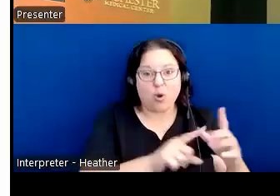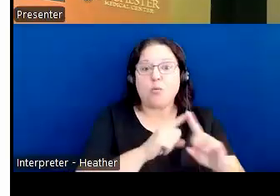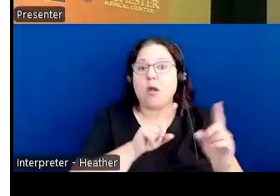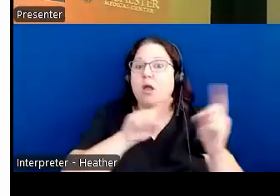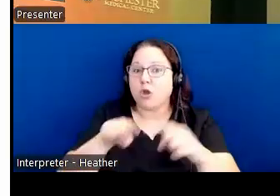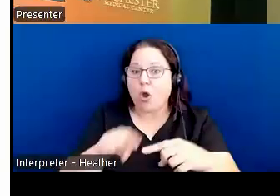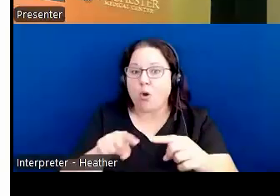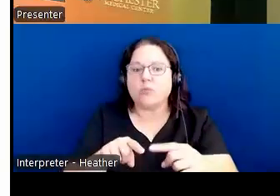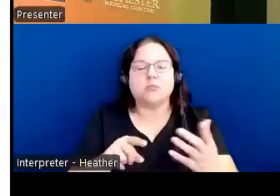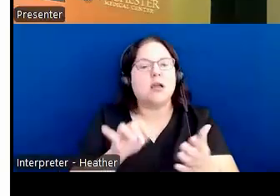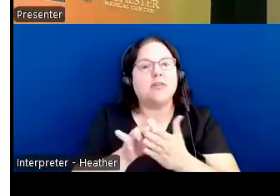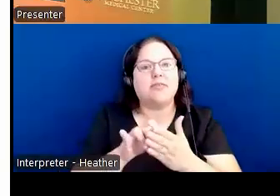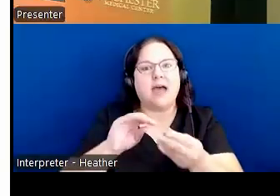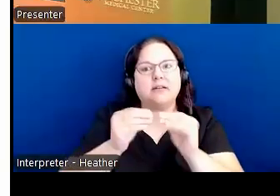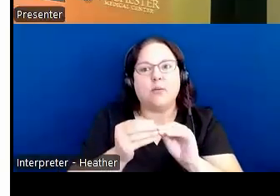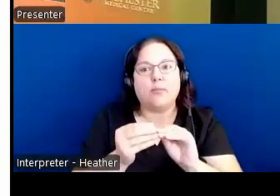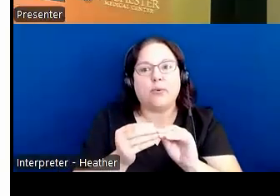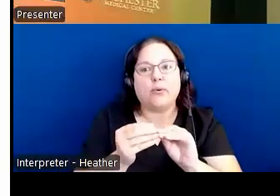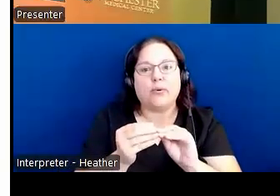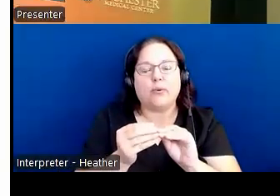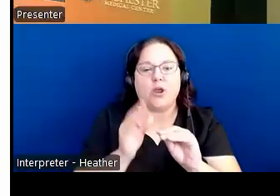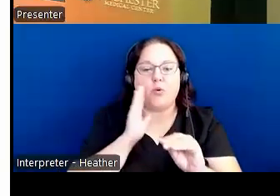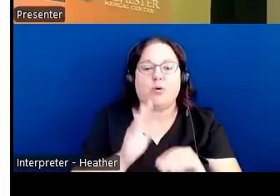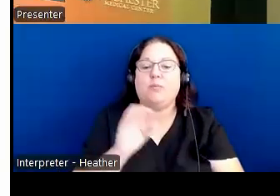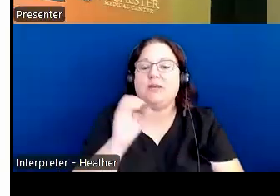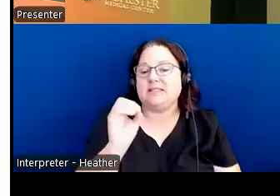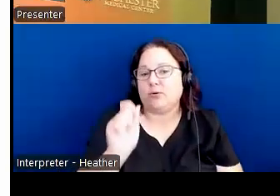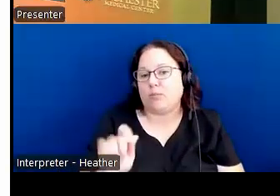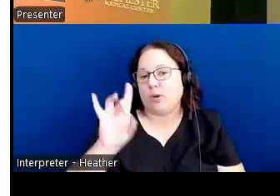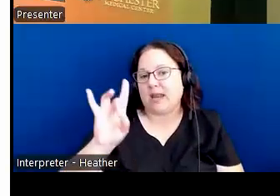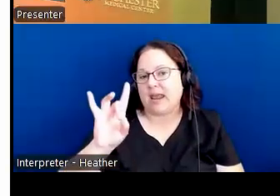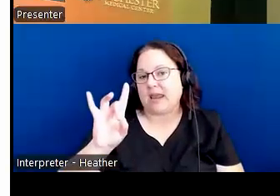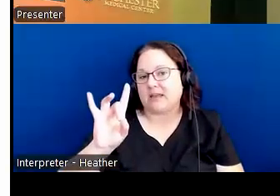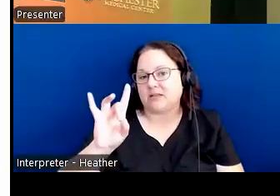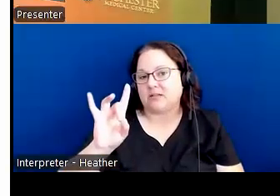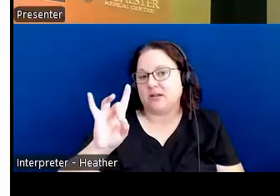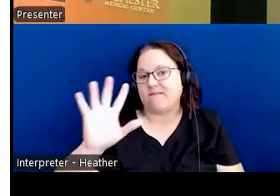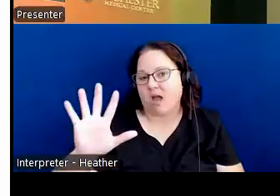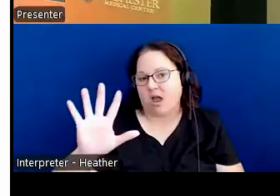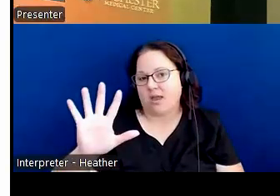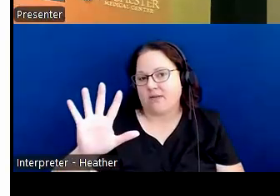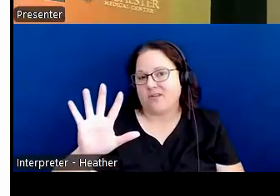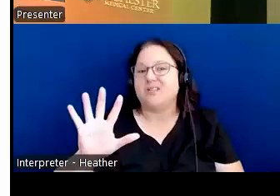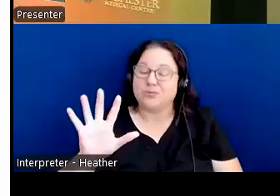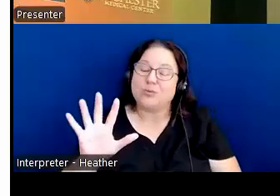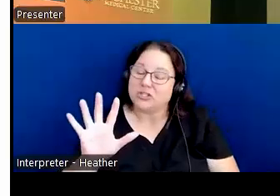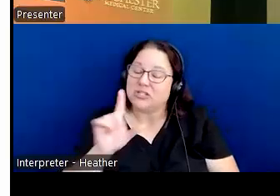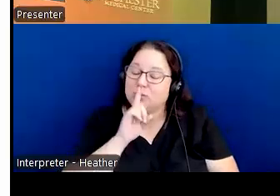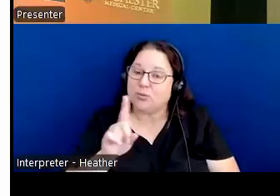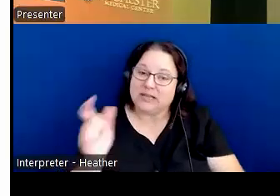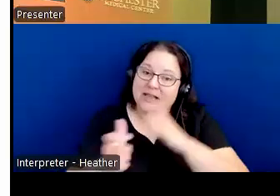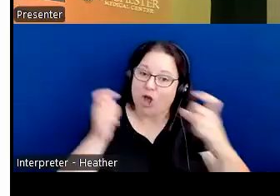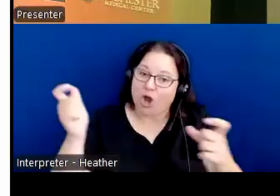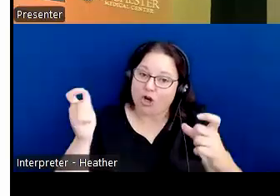And that odds ratio is 0.85, which is pretty large. The uncertainty is also